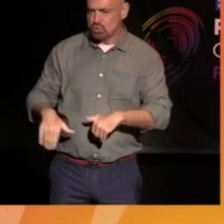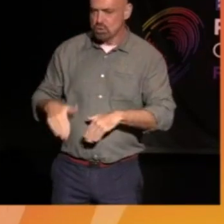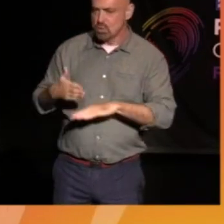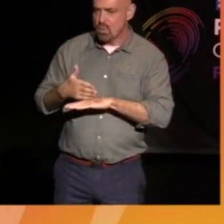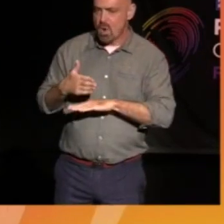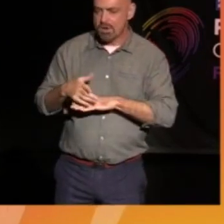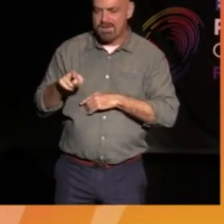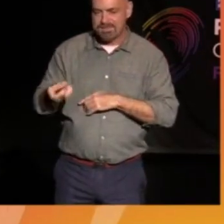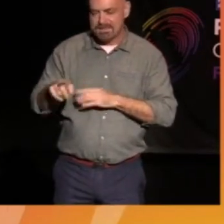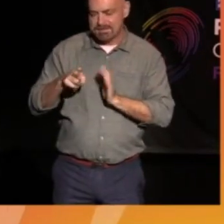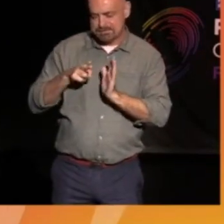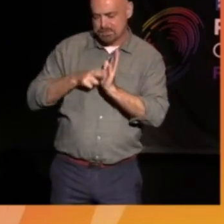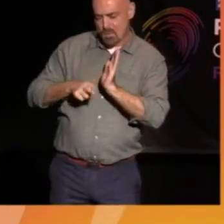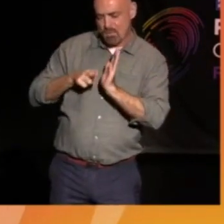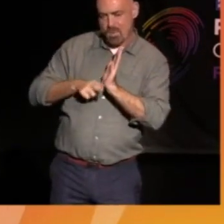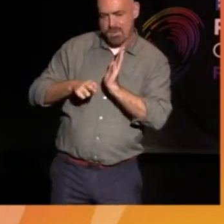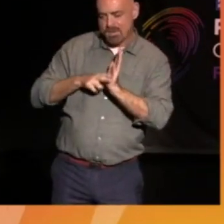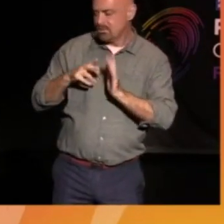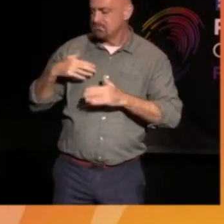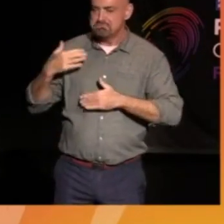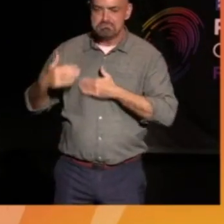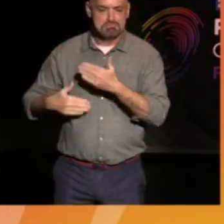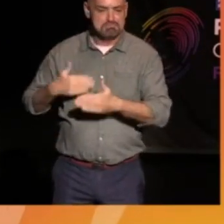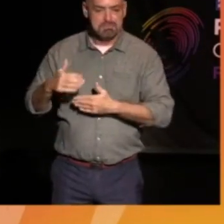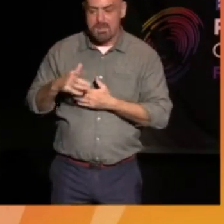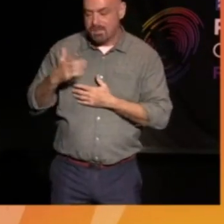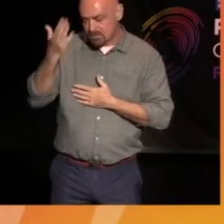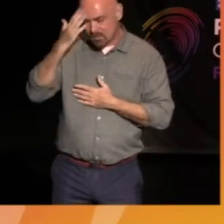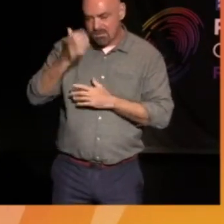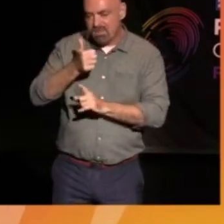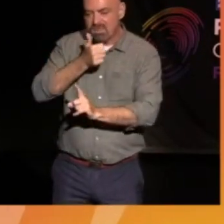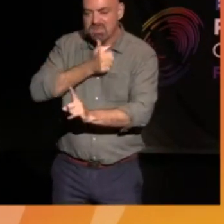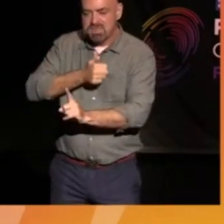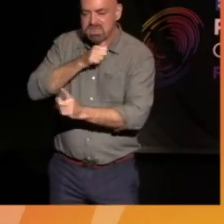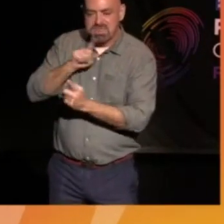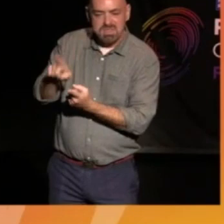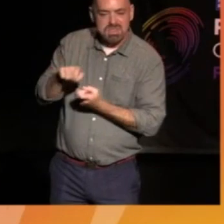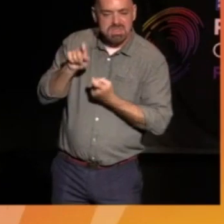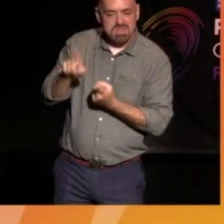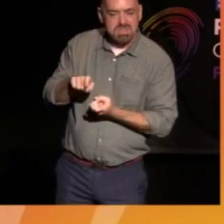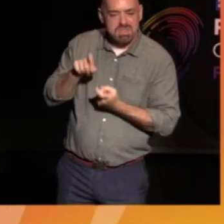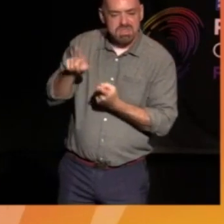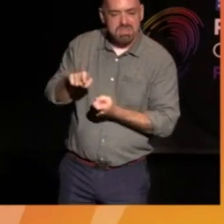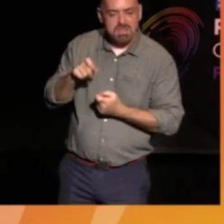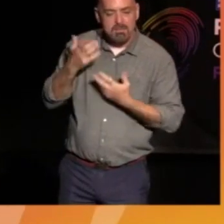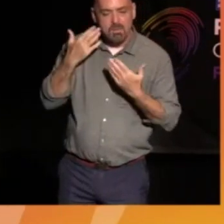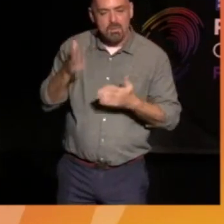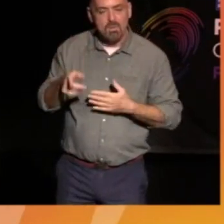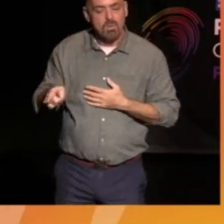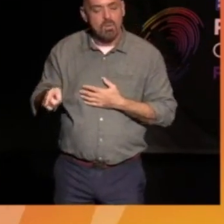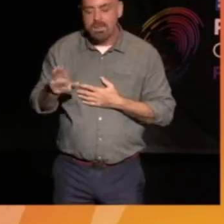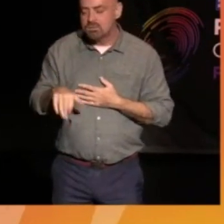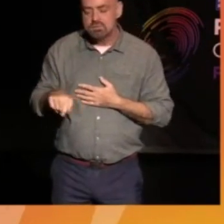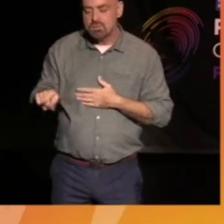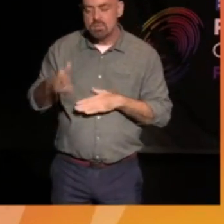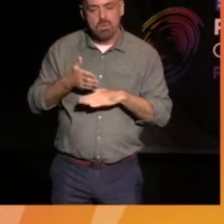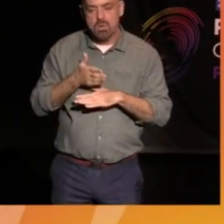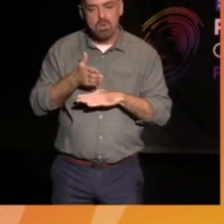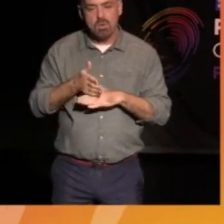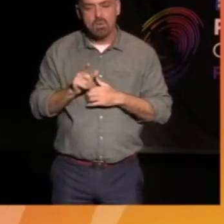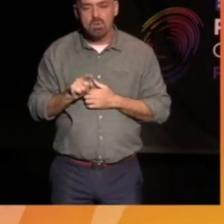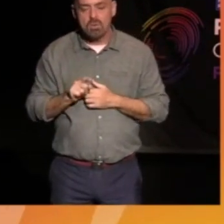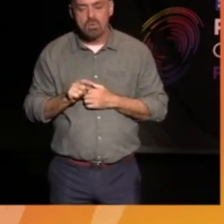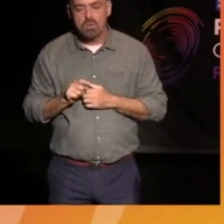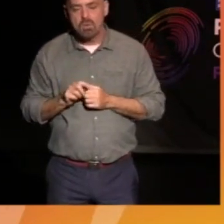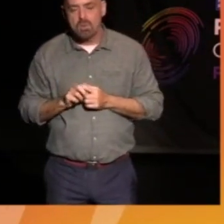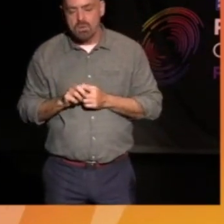what is they are doing. This is exploitation. This is exploitation to them, and they should not be working. Instead